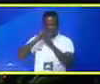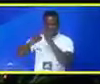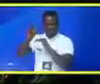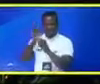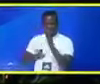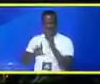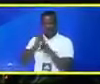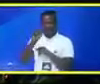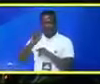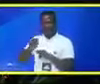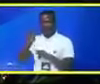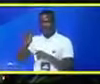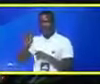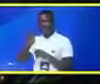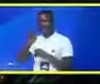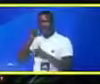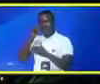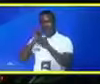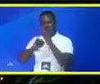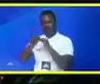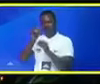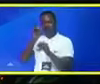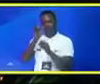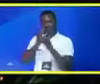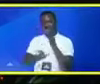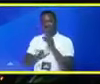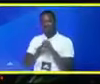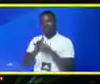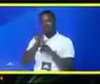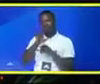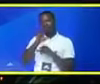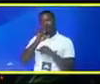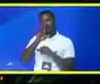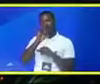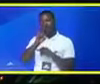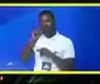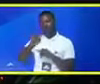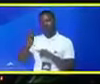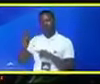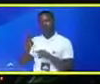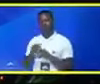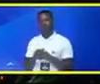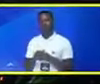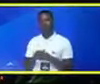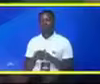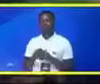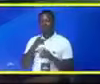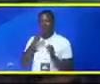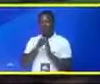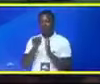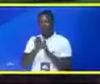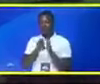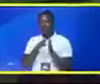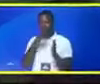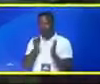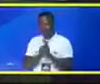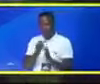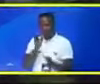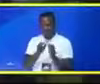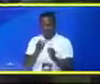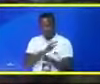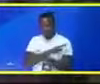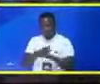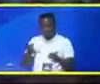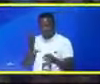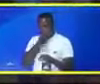and verse 2. I hope that I got that scripture well. Let's try it and see. No. The Bible says, and if they do not